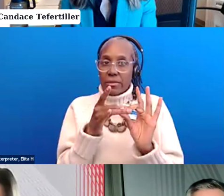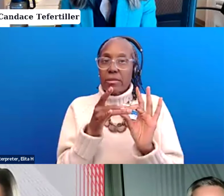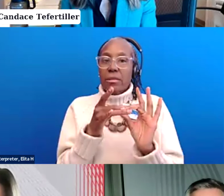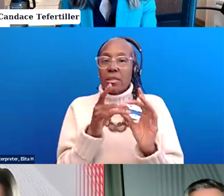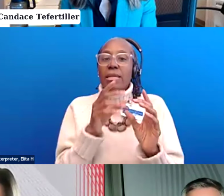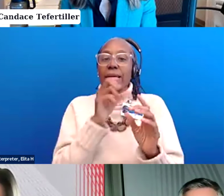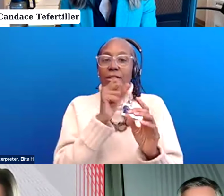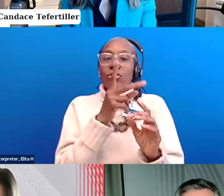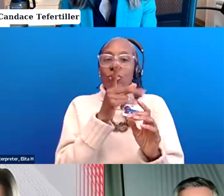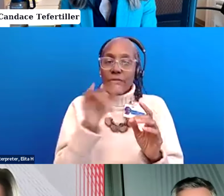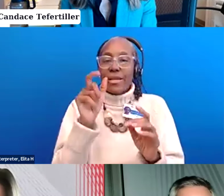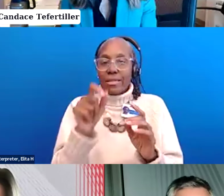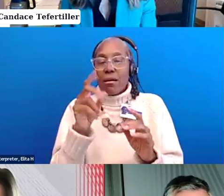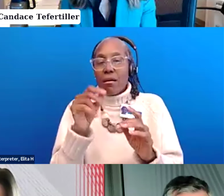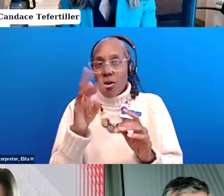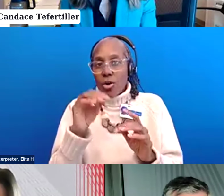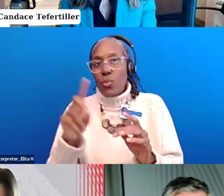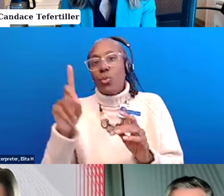is